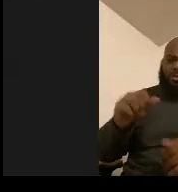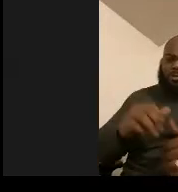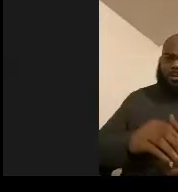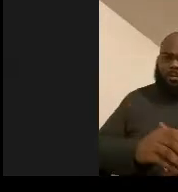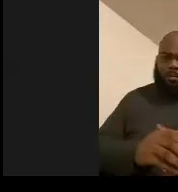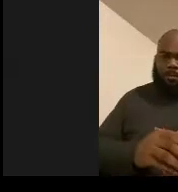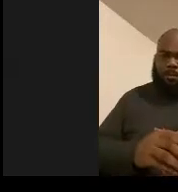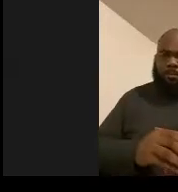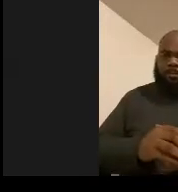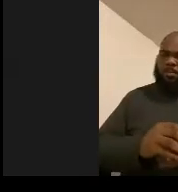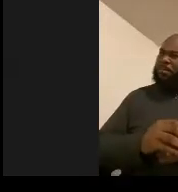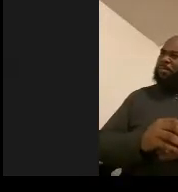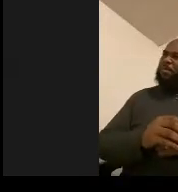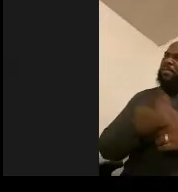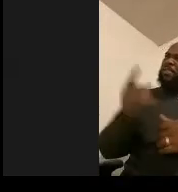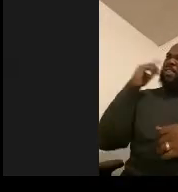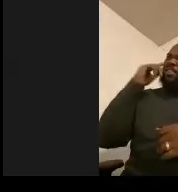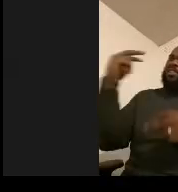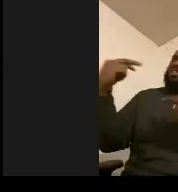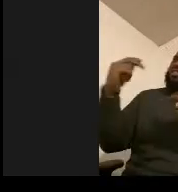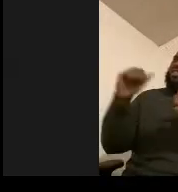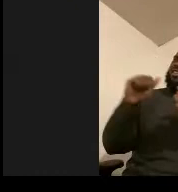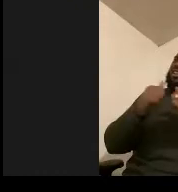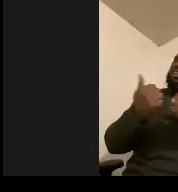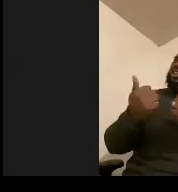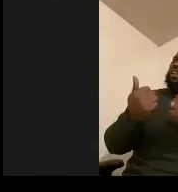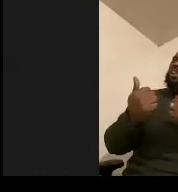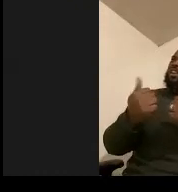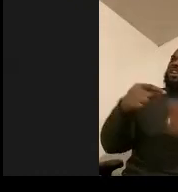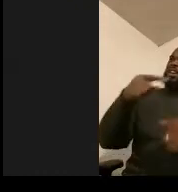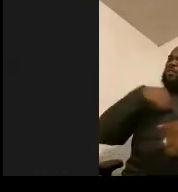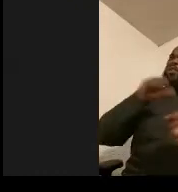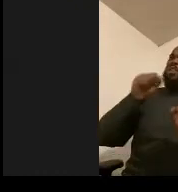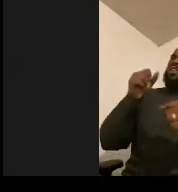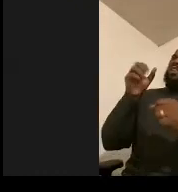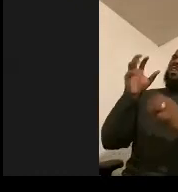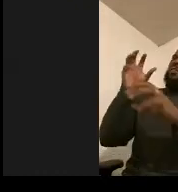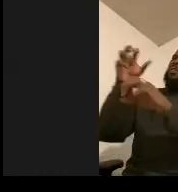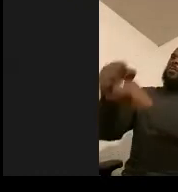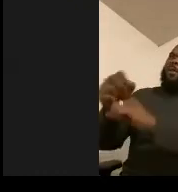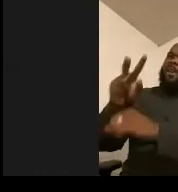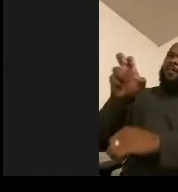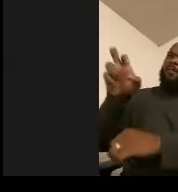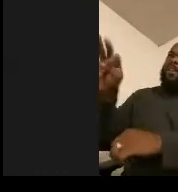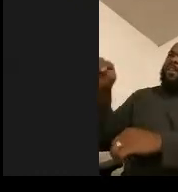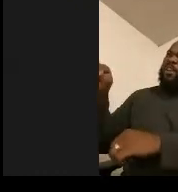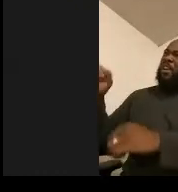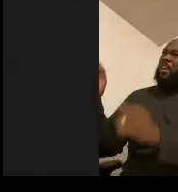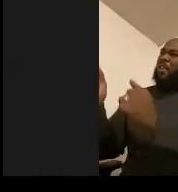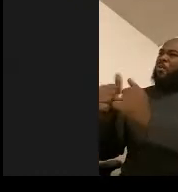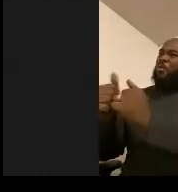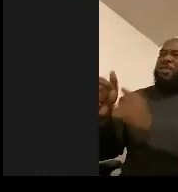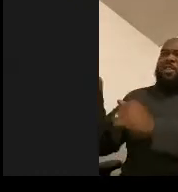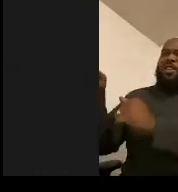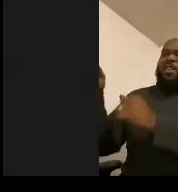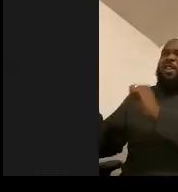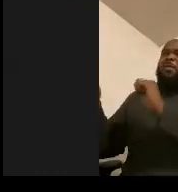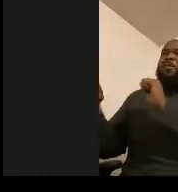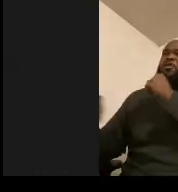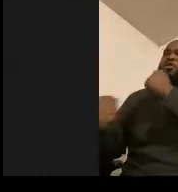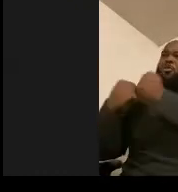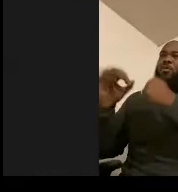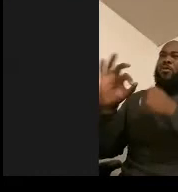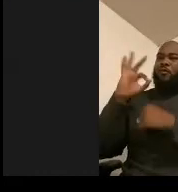US do? Come in and try to reconquer Vietnam in the support of France, right? And he says, 5 minutes